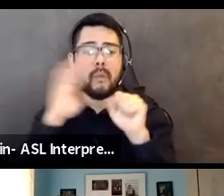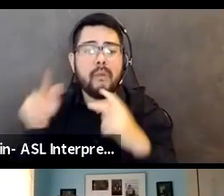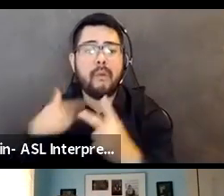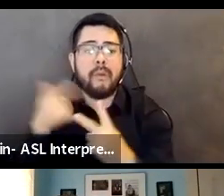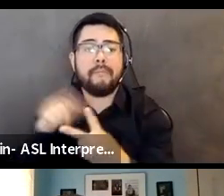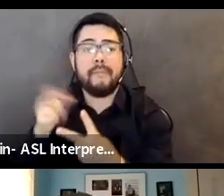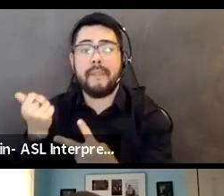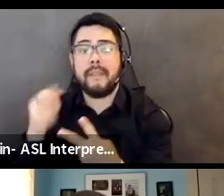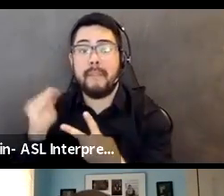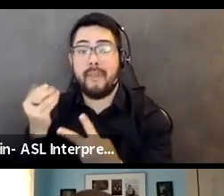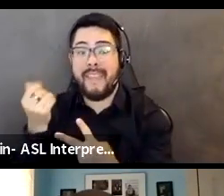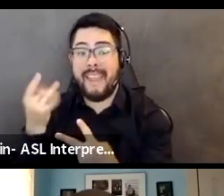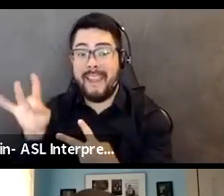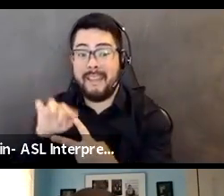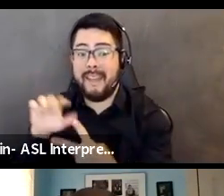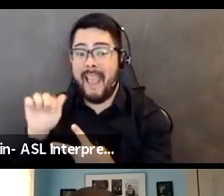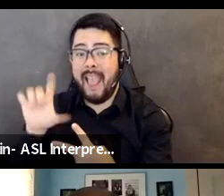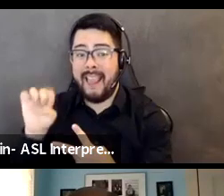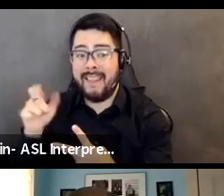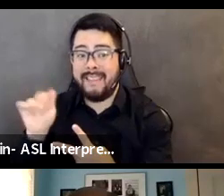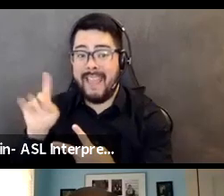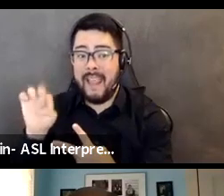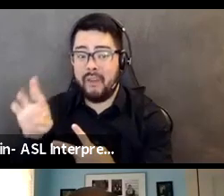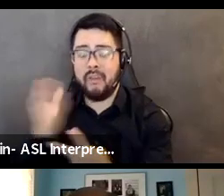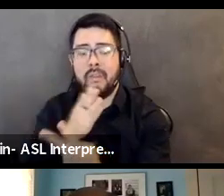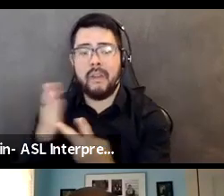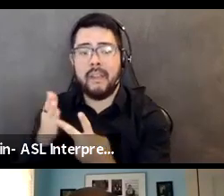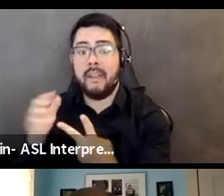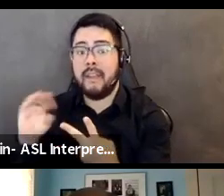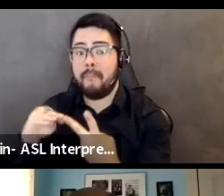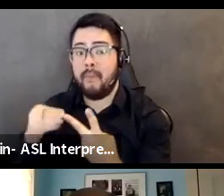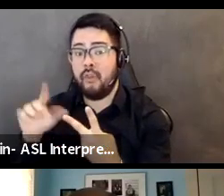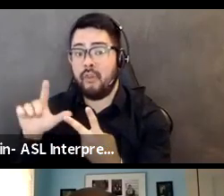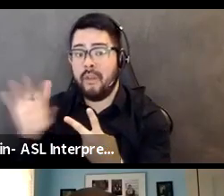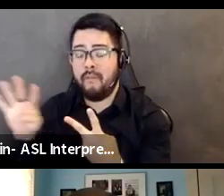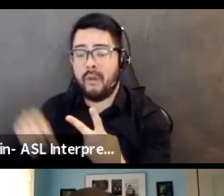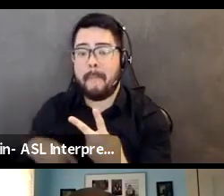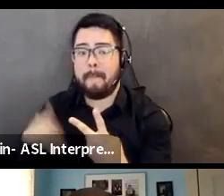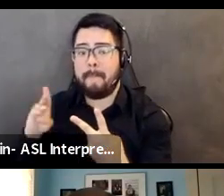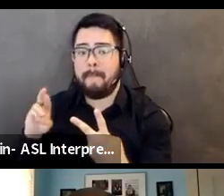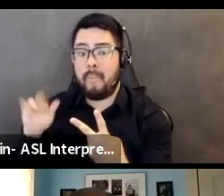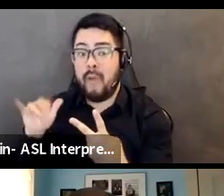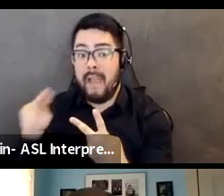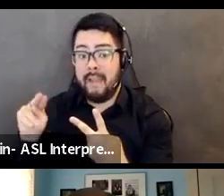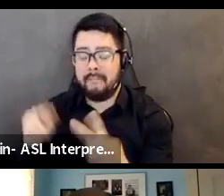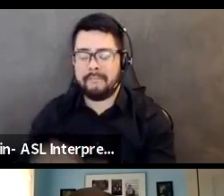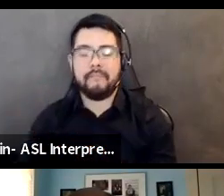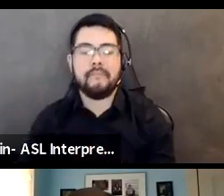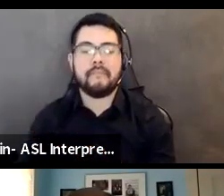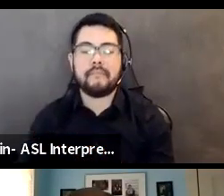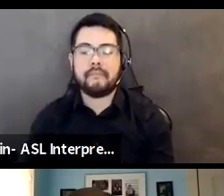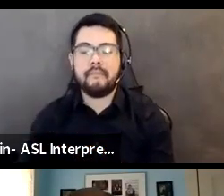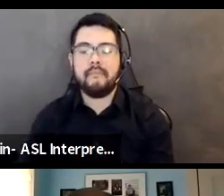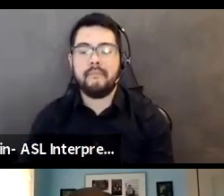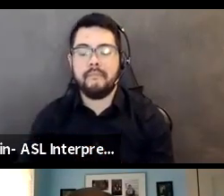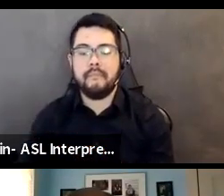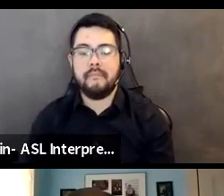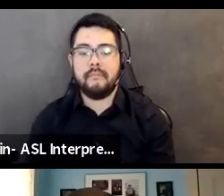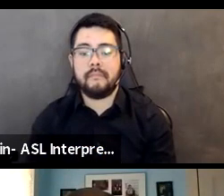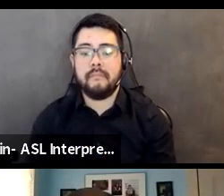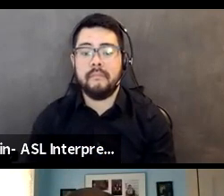18 please alexander lopez followed by speaker 24 brian orlinski